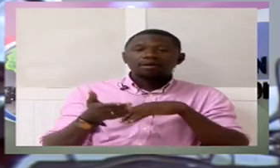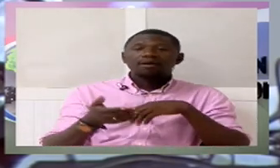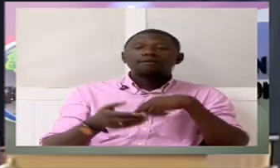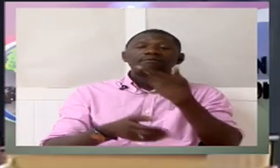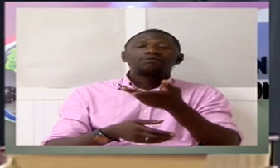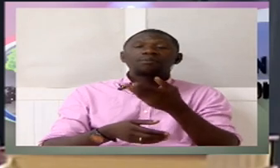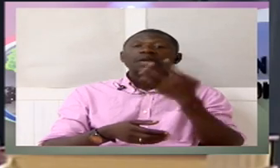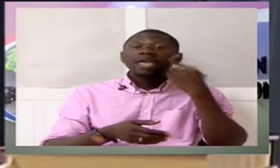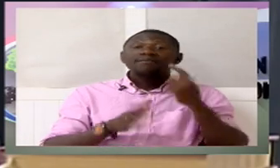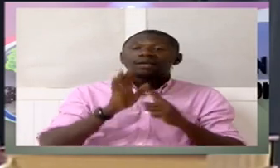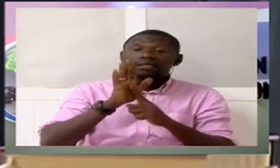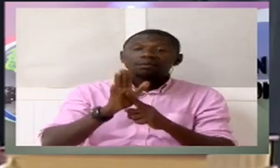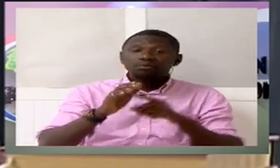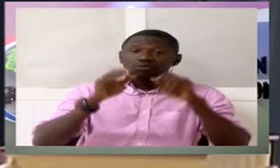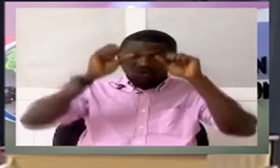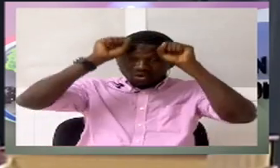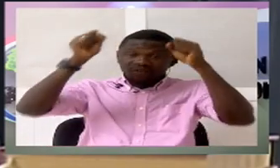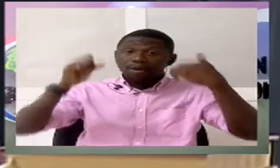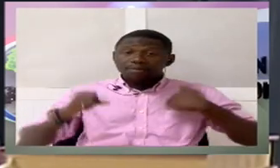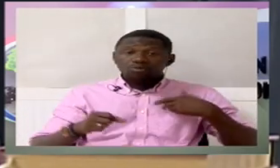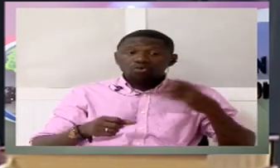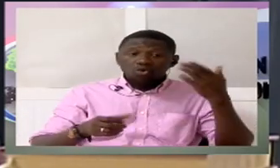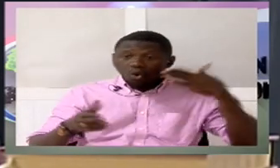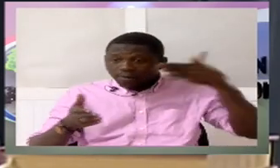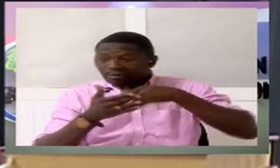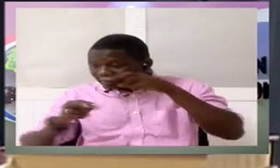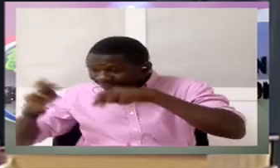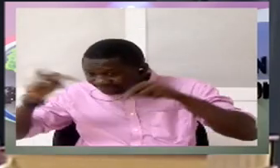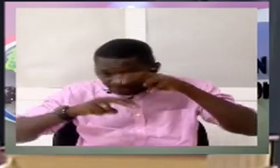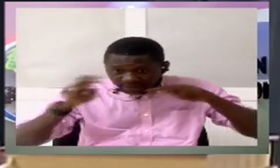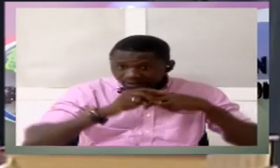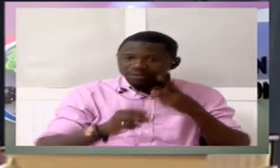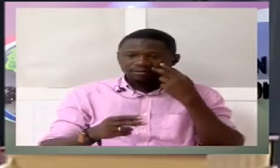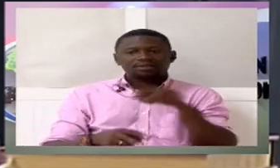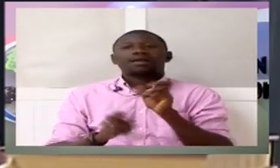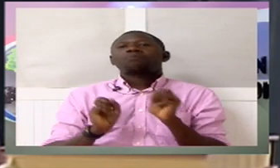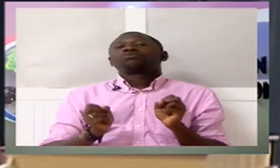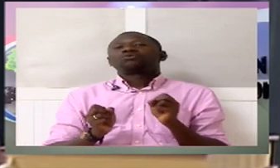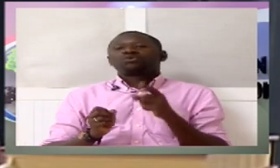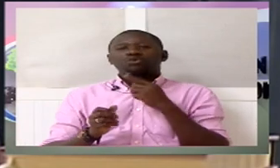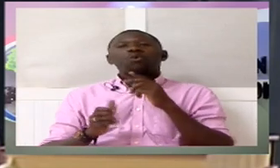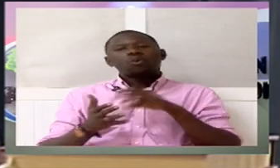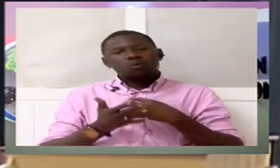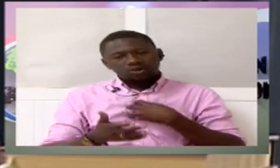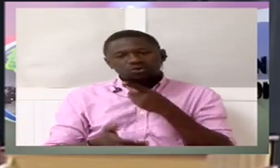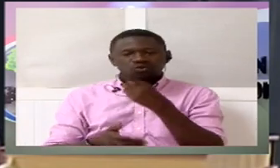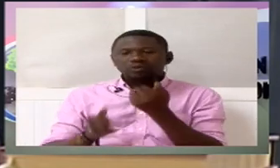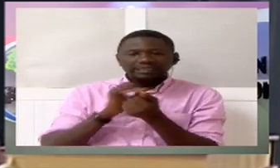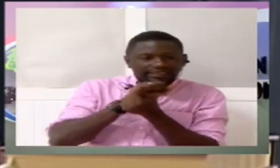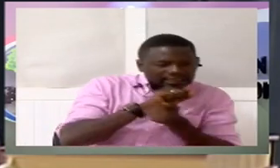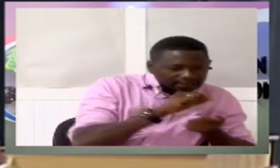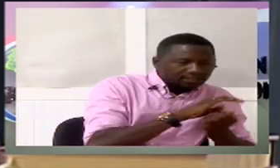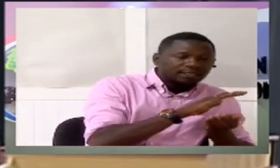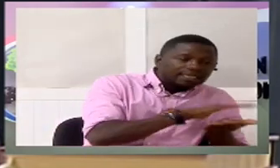correct granata fo yo kaito luta yete mabo nyama me ya lonko nyaton ko lumen bi jangotumo e bulo